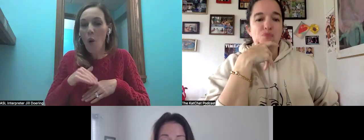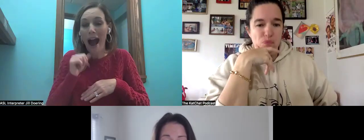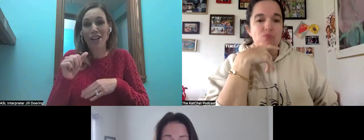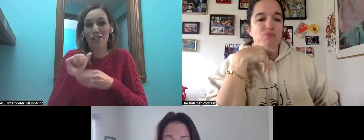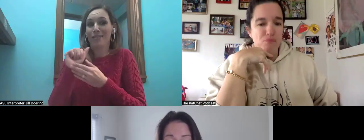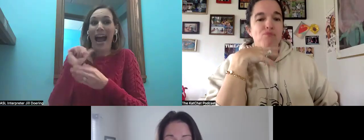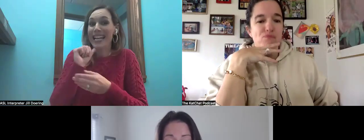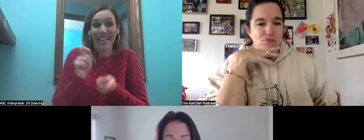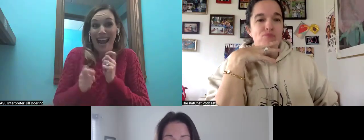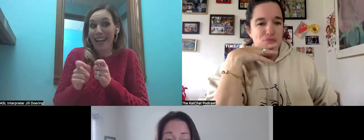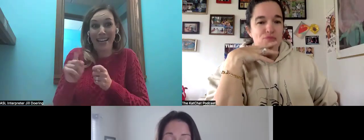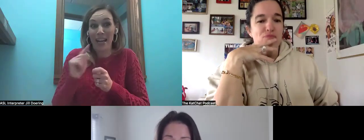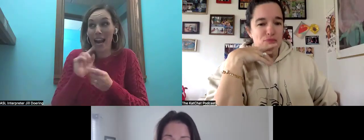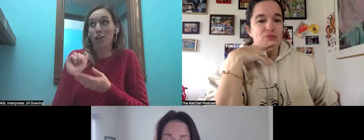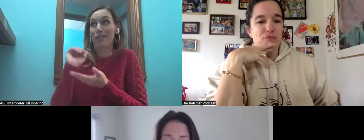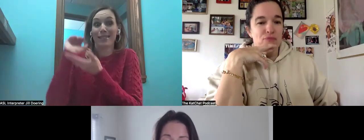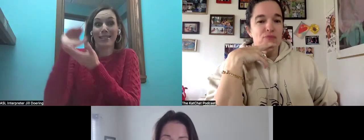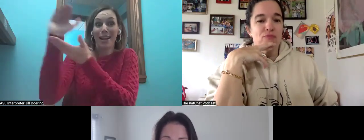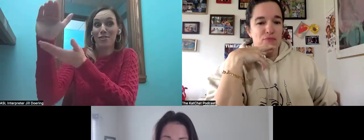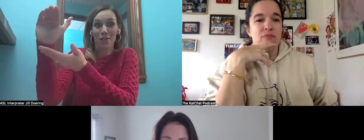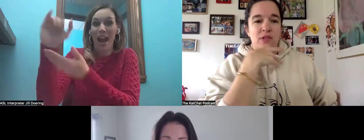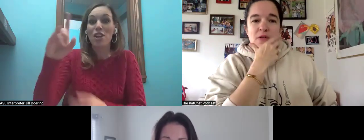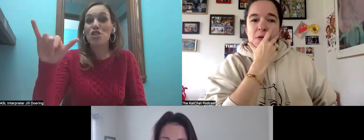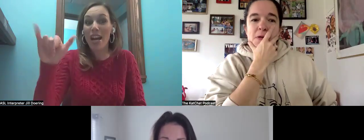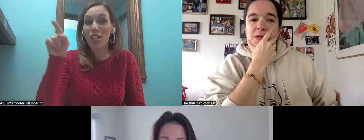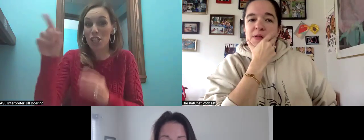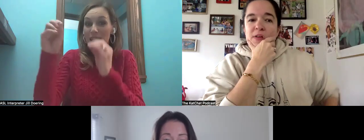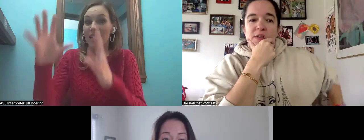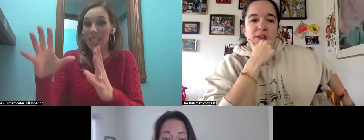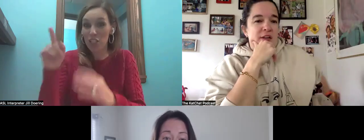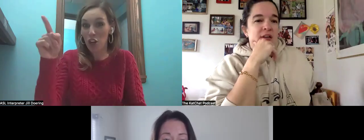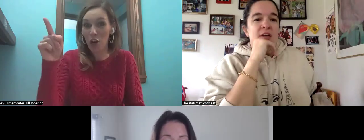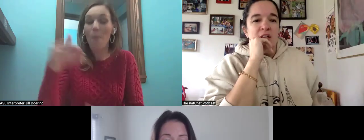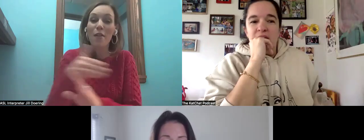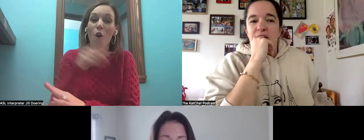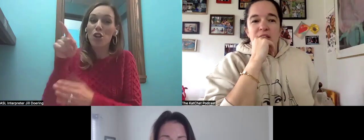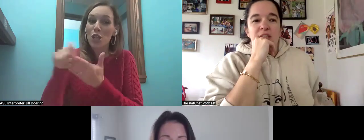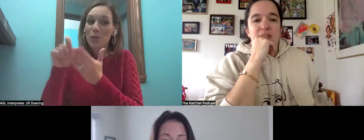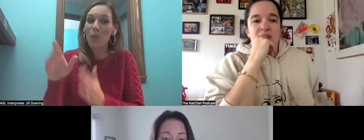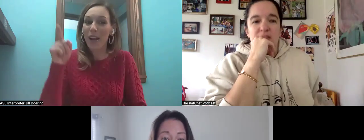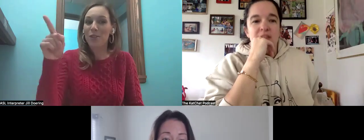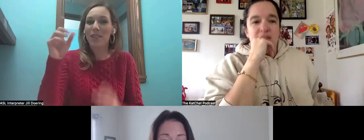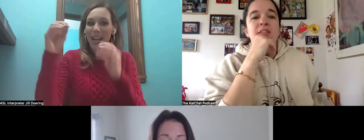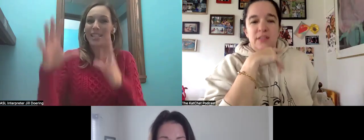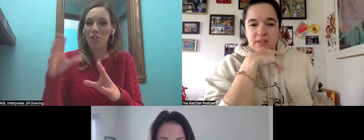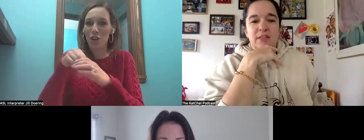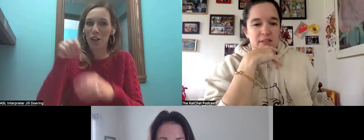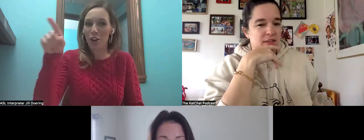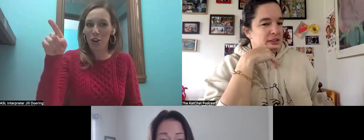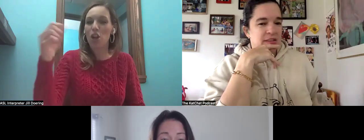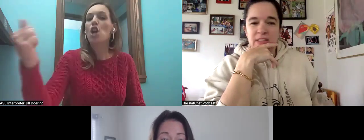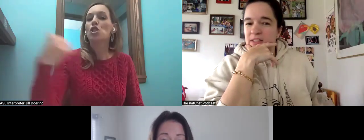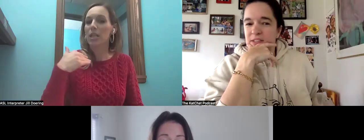here we are. So Jenny is a teacher, and before she was a writer, so that teacher in her came out, and she sent me some